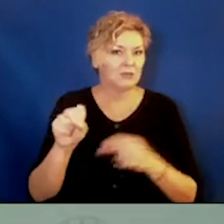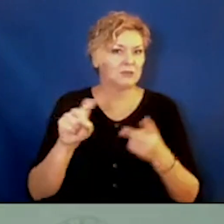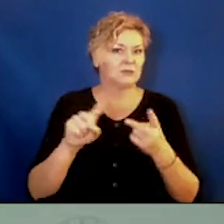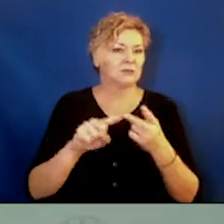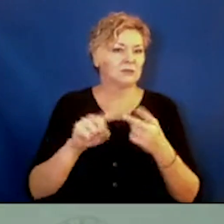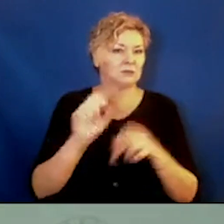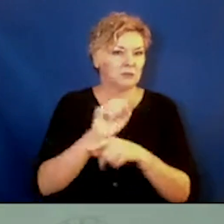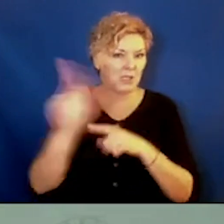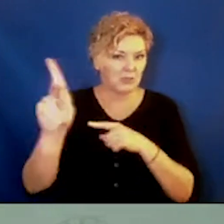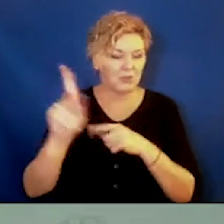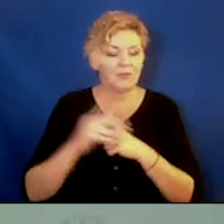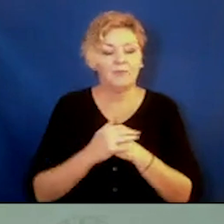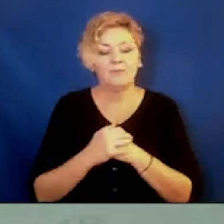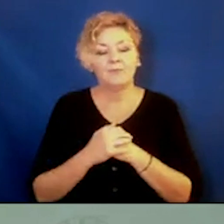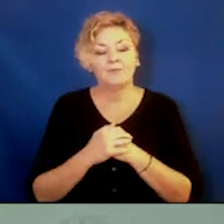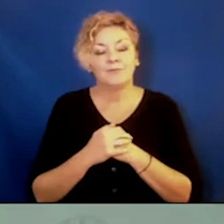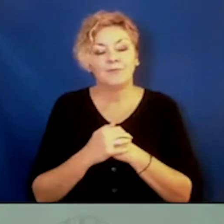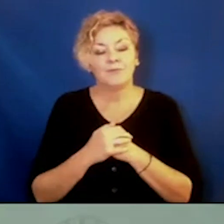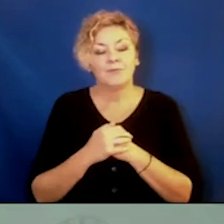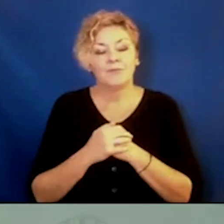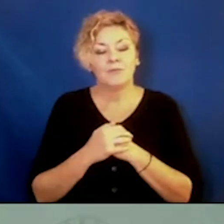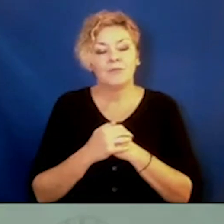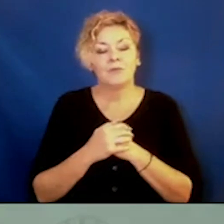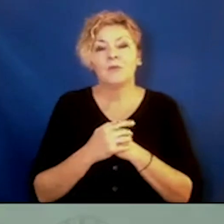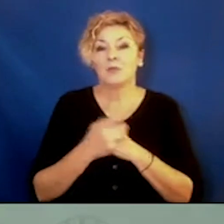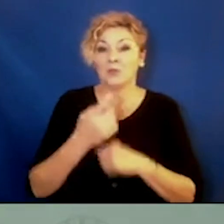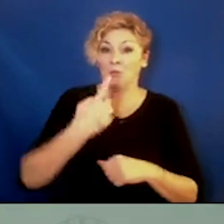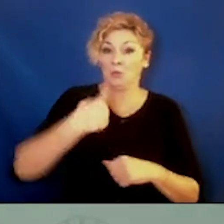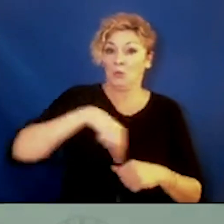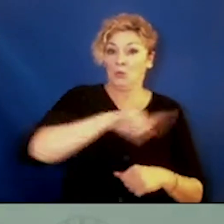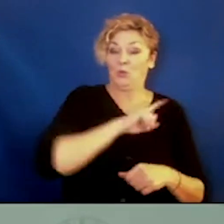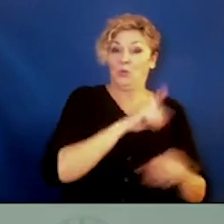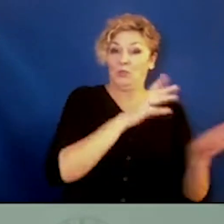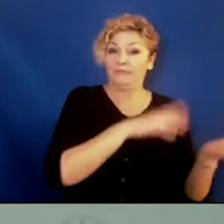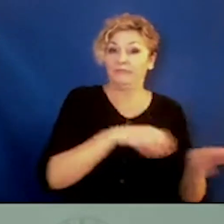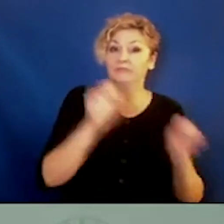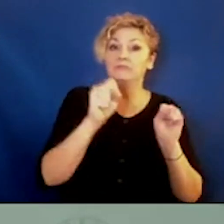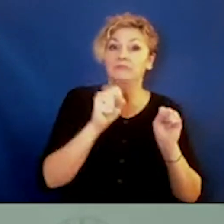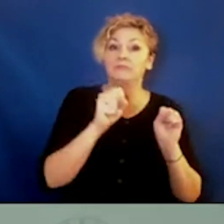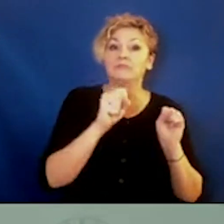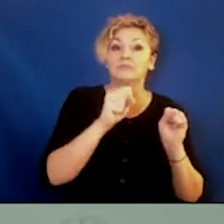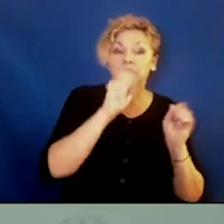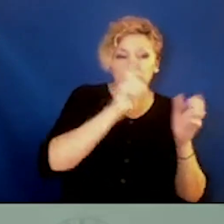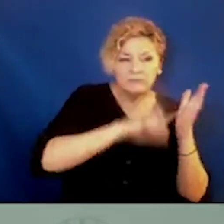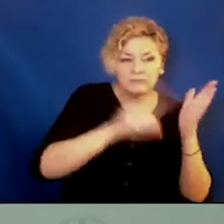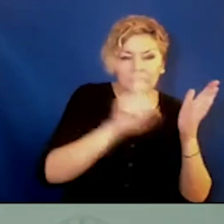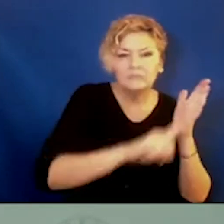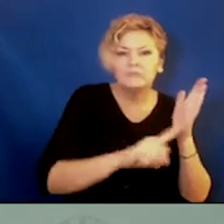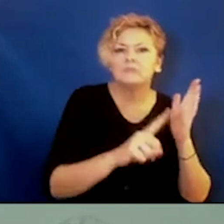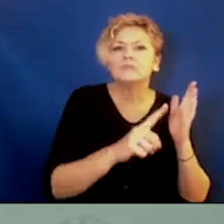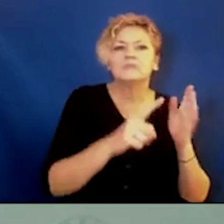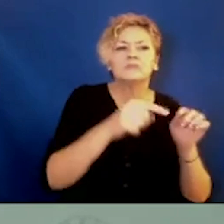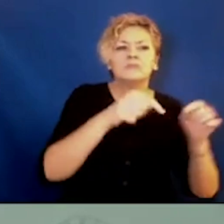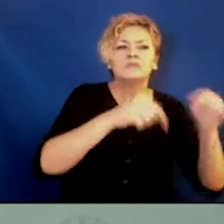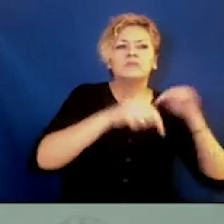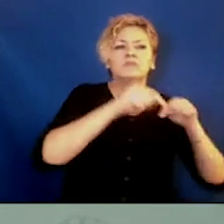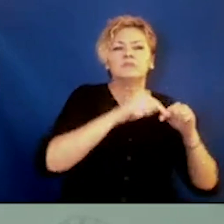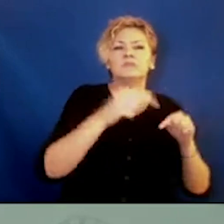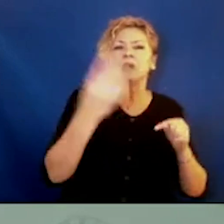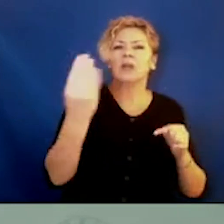people who are riding transit, and have there been any instances in BC? Thank you very much for your question,